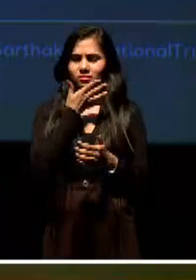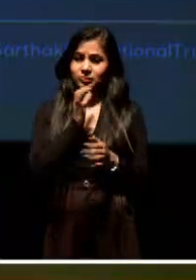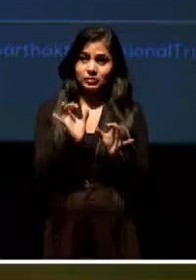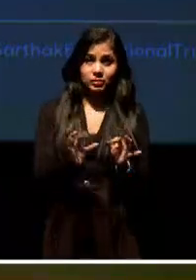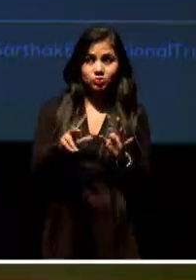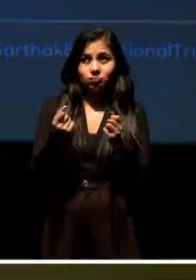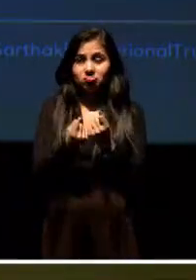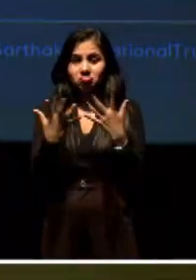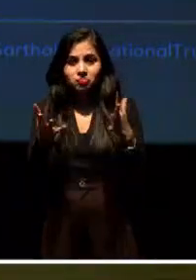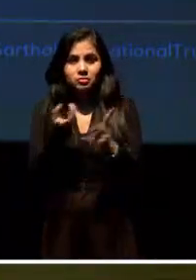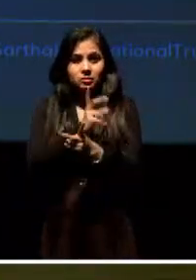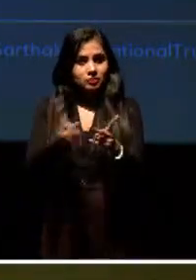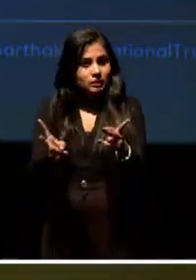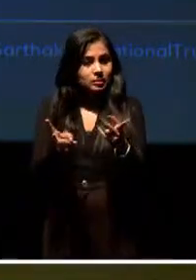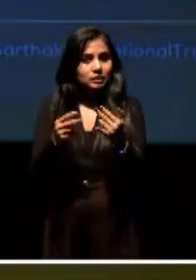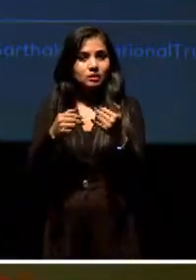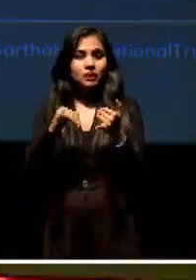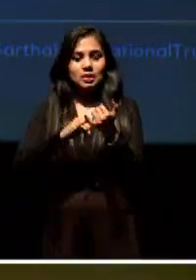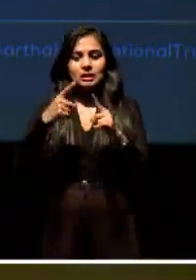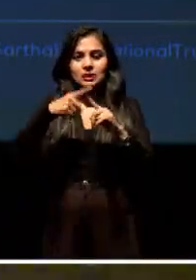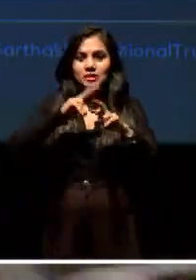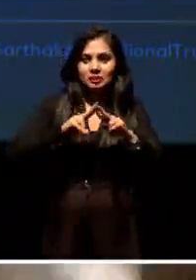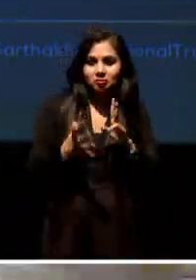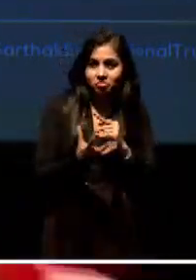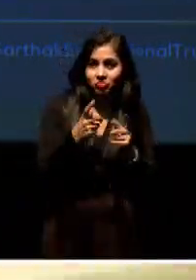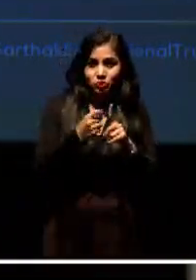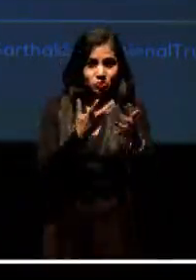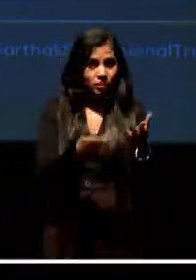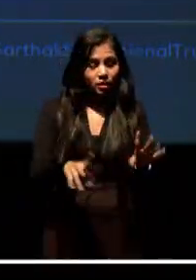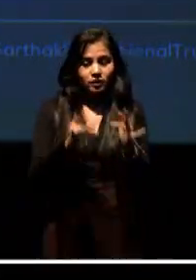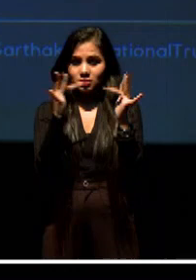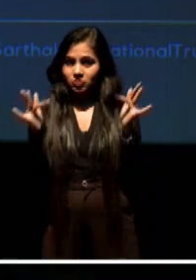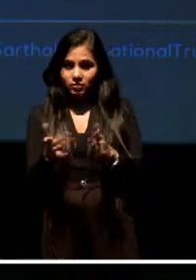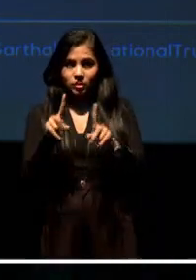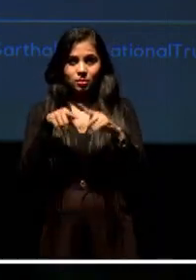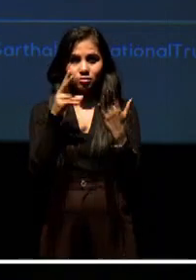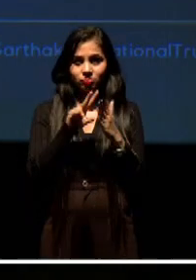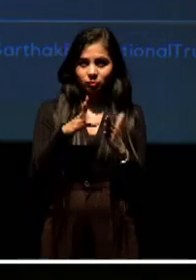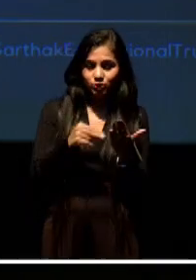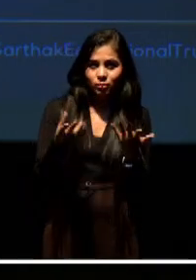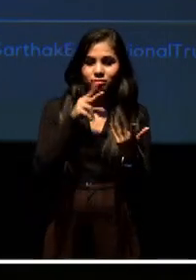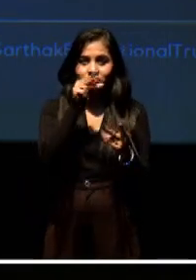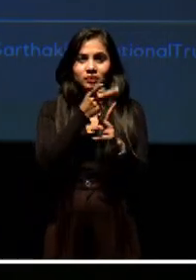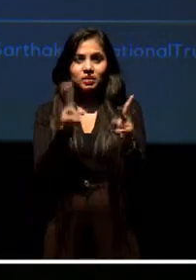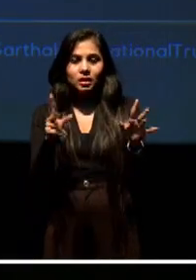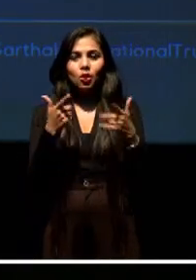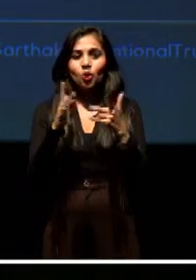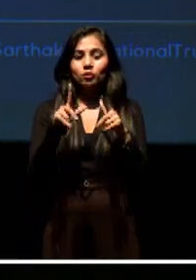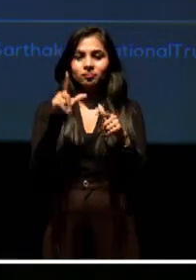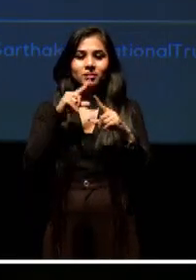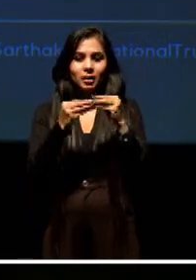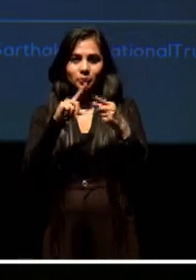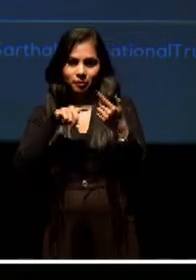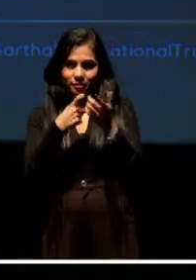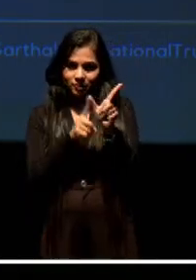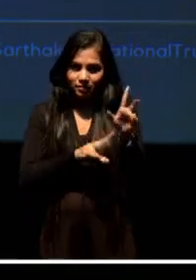done some good stuff where digital talking books are involved and providing a lot of support to libraries and publishers. So